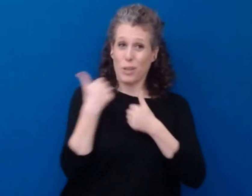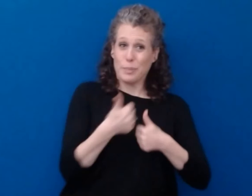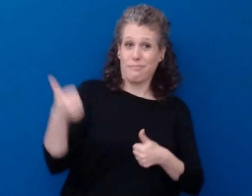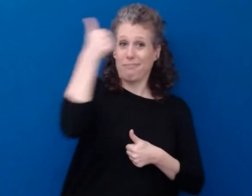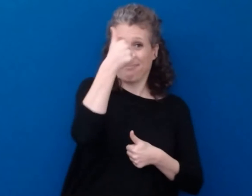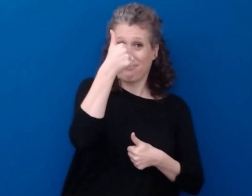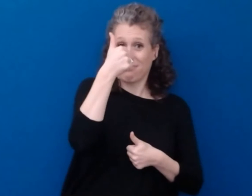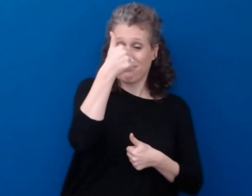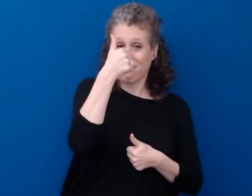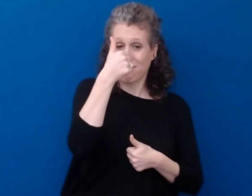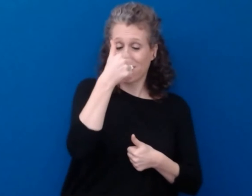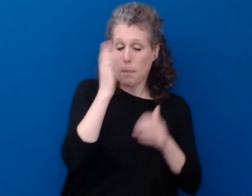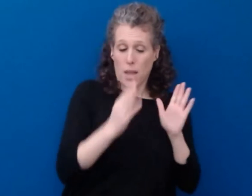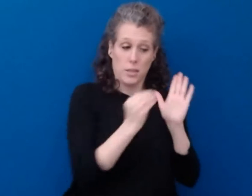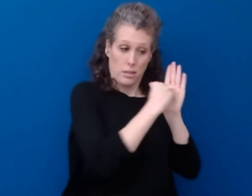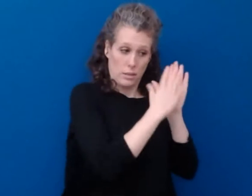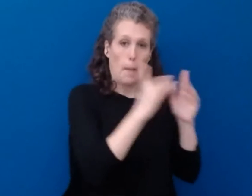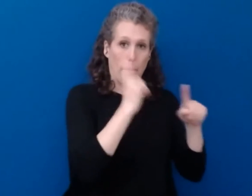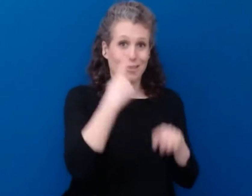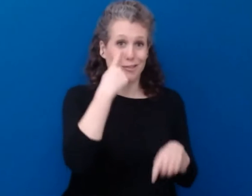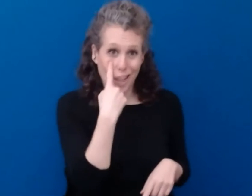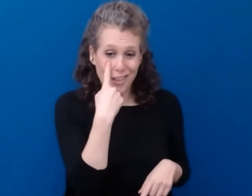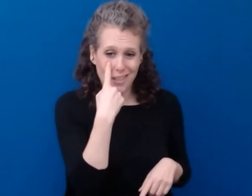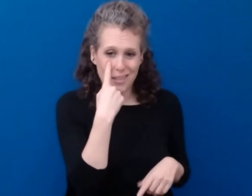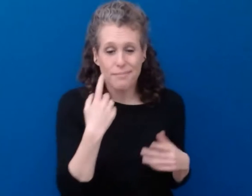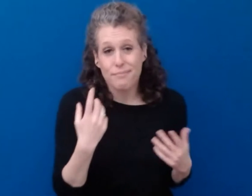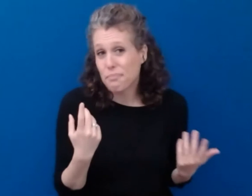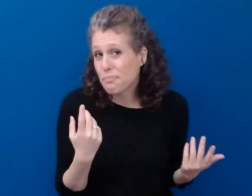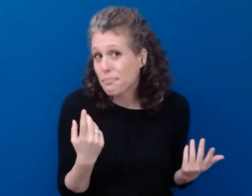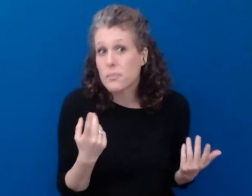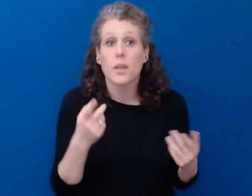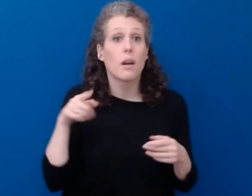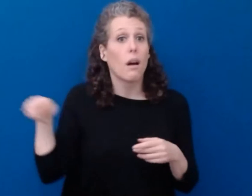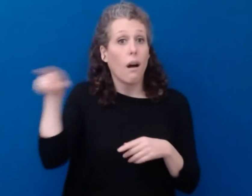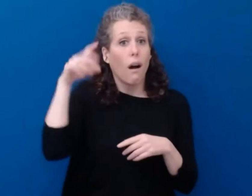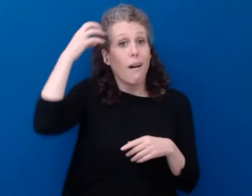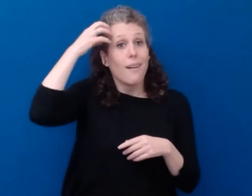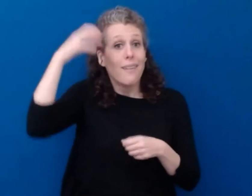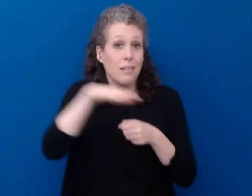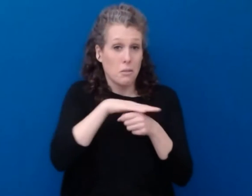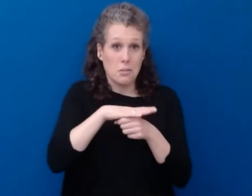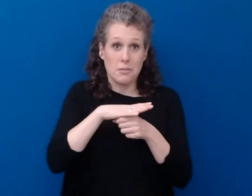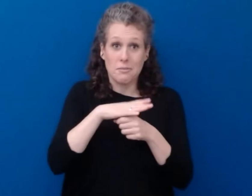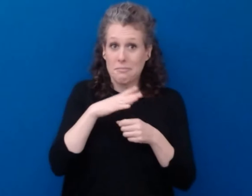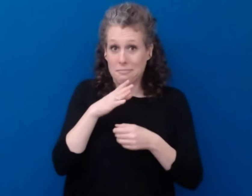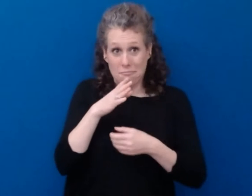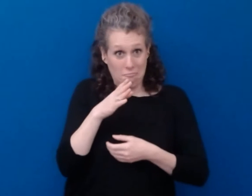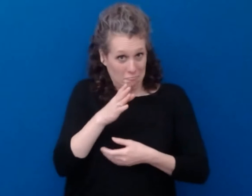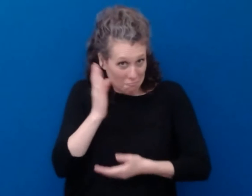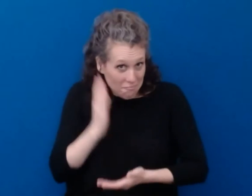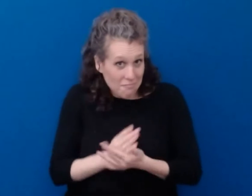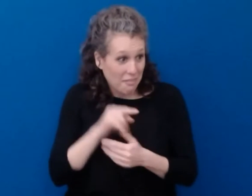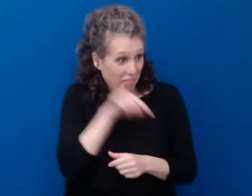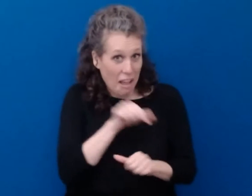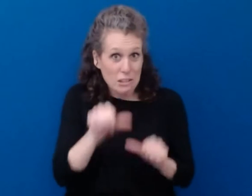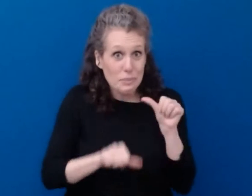tested with users. And that, I think, is quite rarely the case, at least not for the procurements that we answer to.